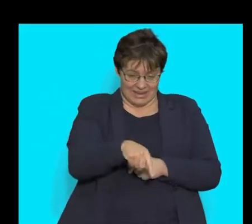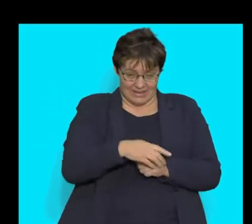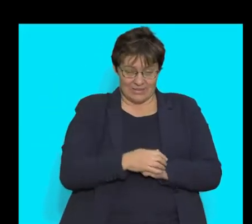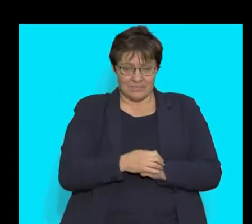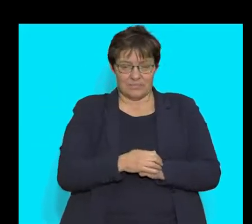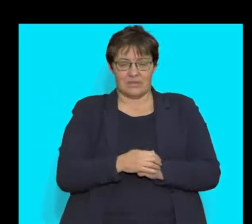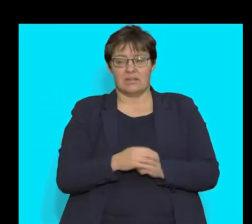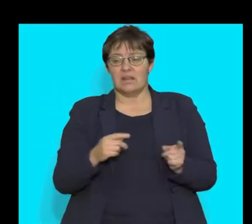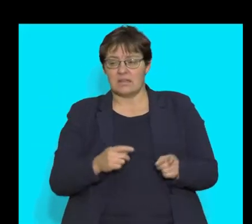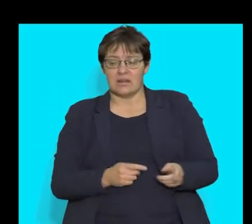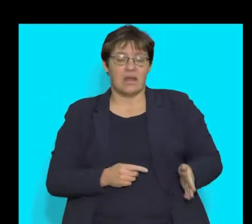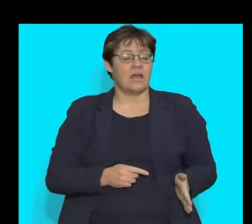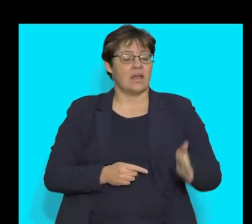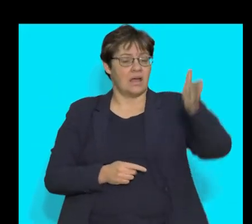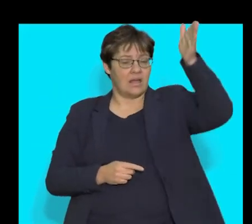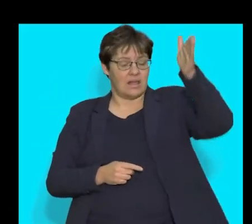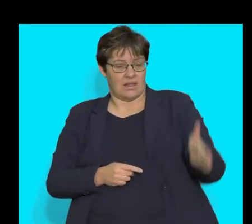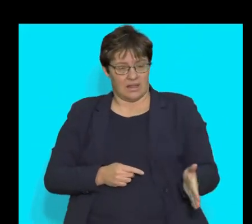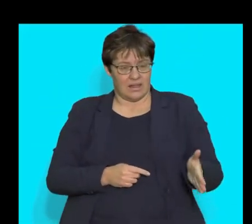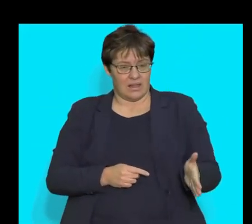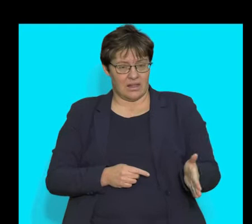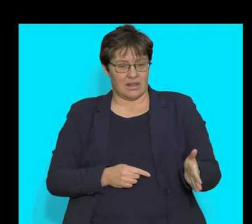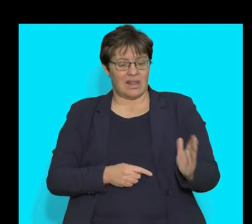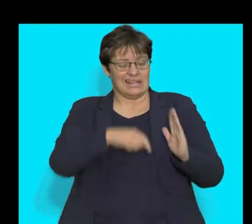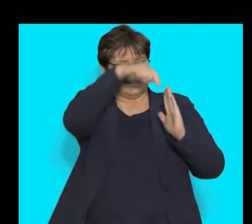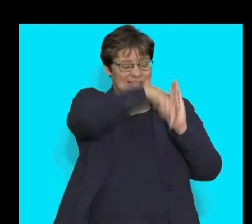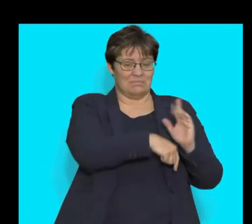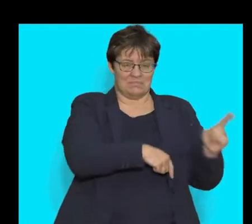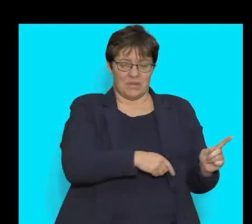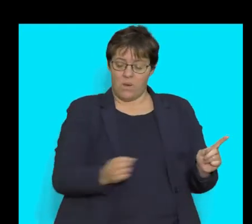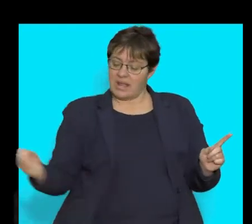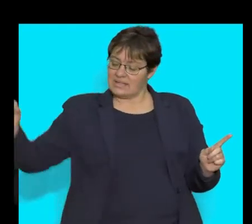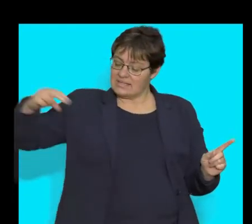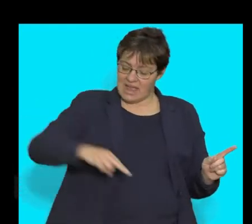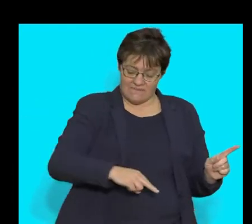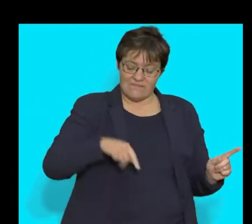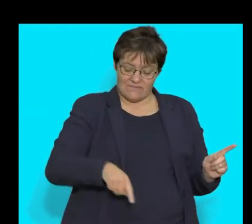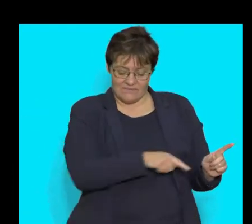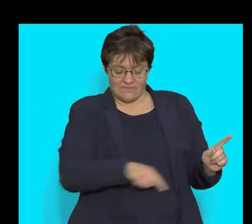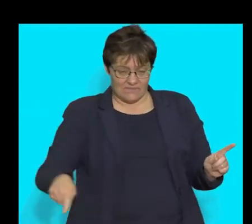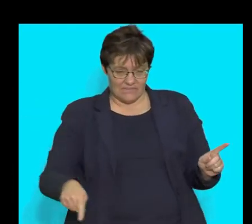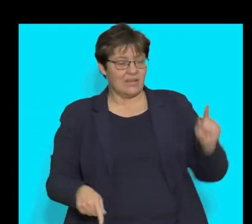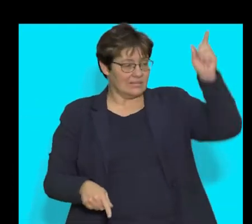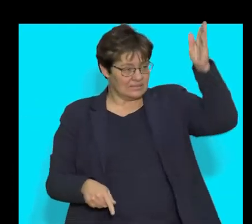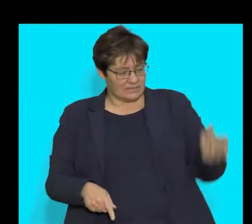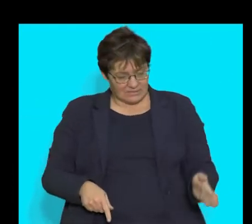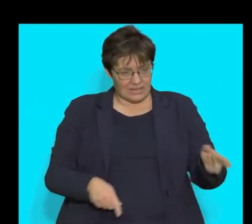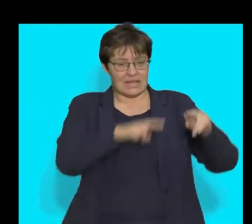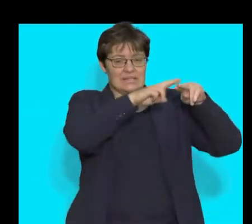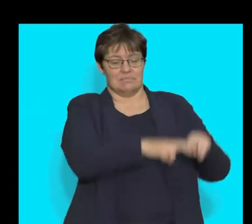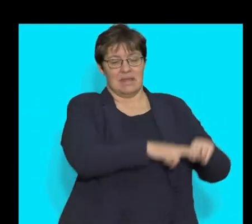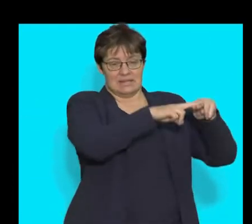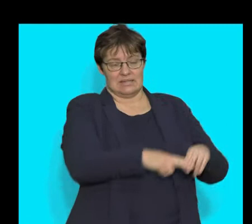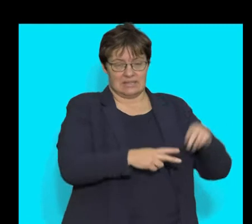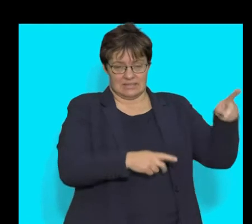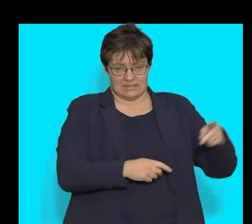in at this side, then this is where the deep end is. The deep end is for the dependent variable, which is on the